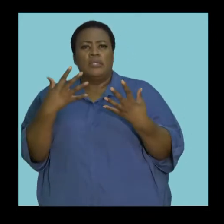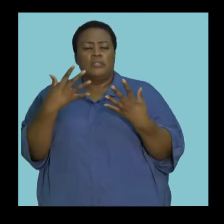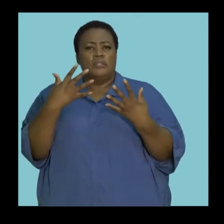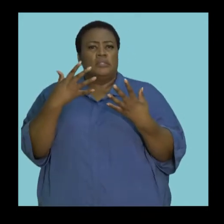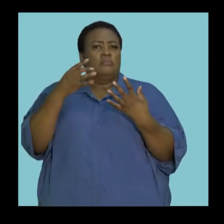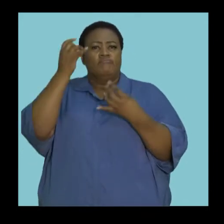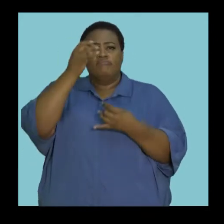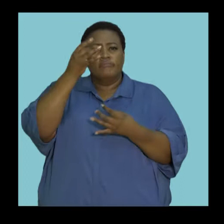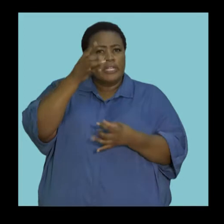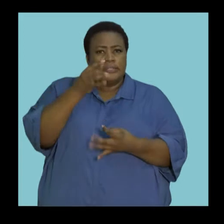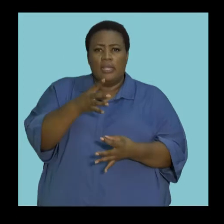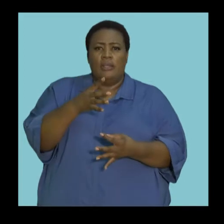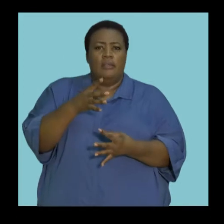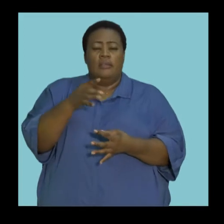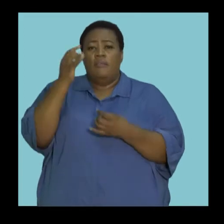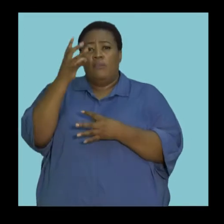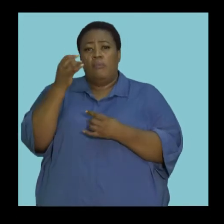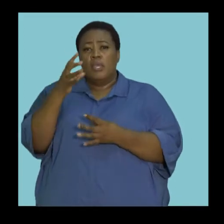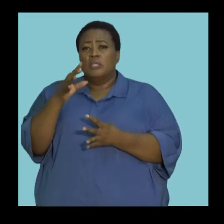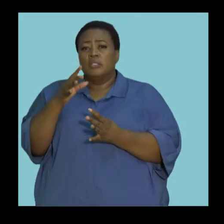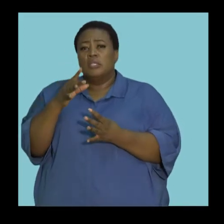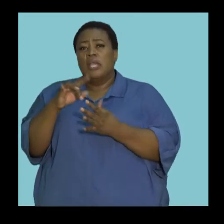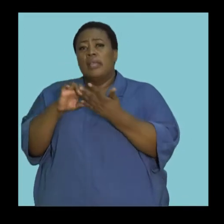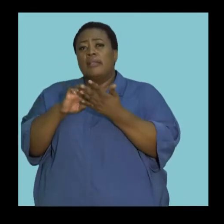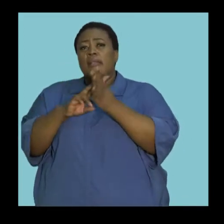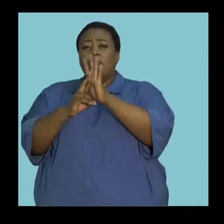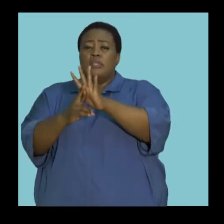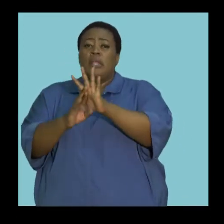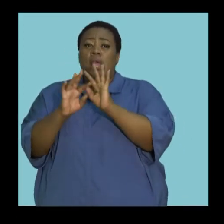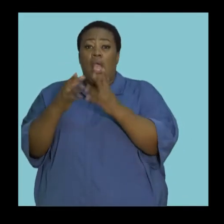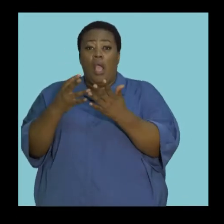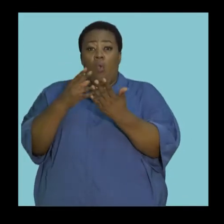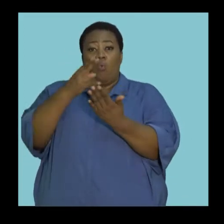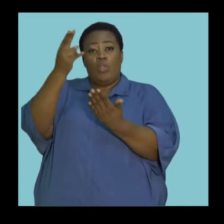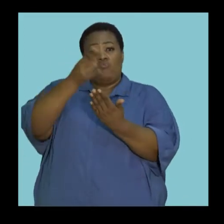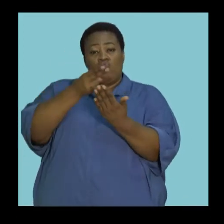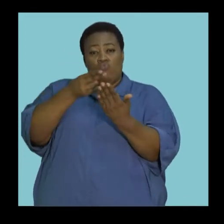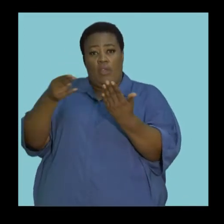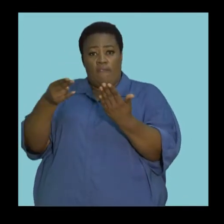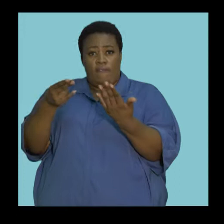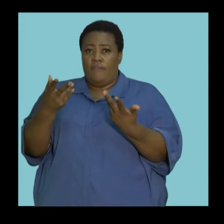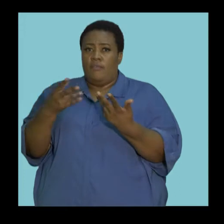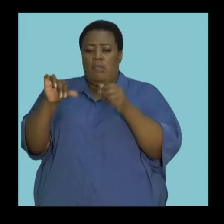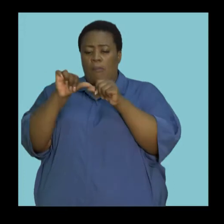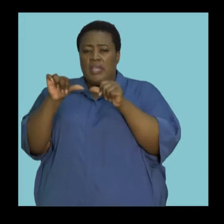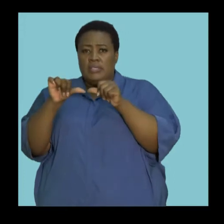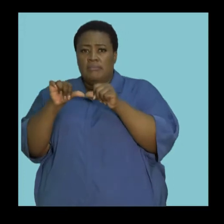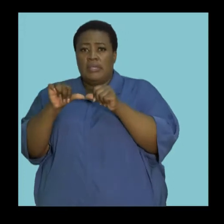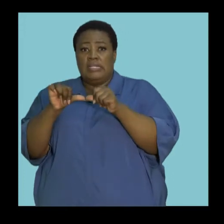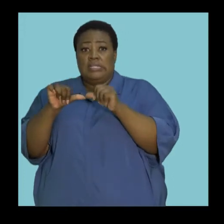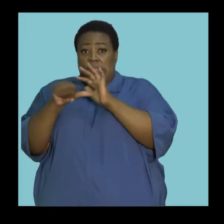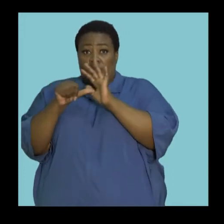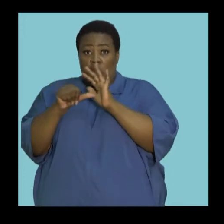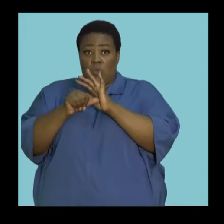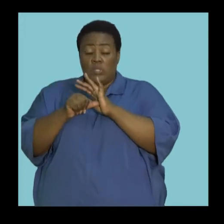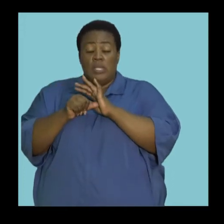how information is presented in the form of graphs, how measurements are important to establishing data